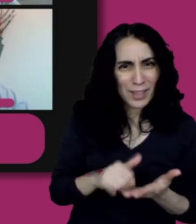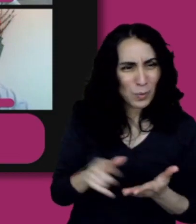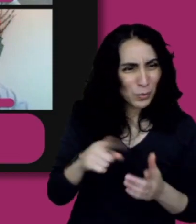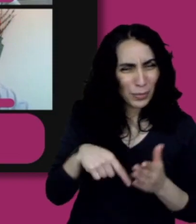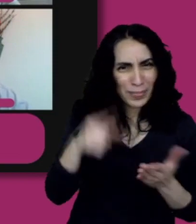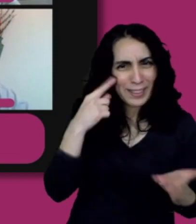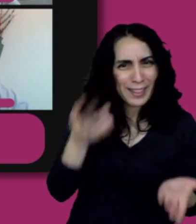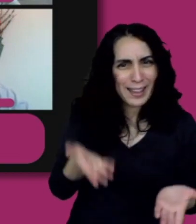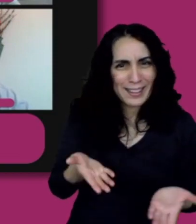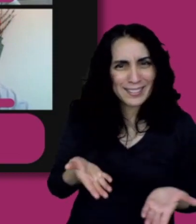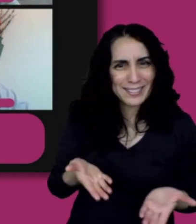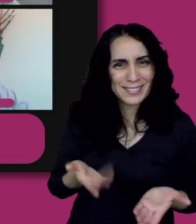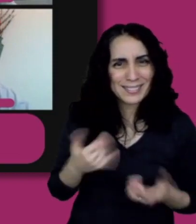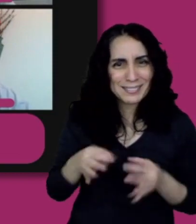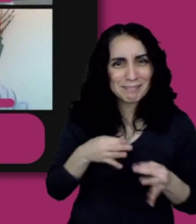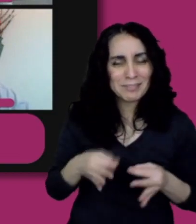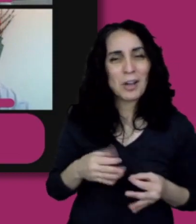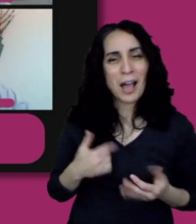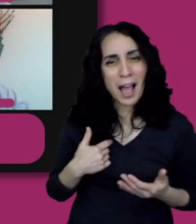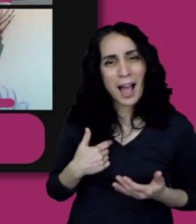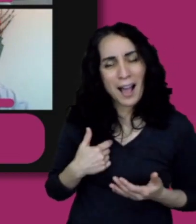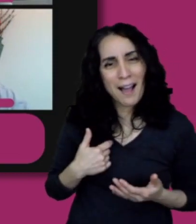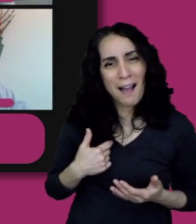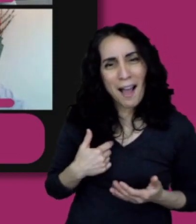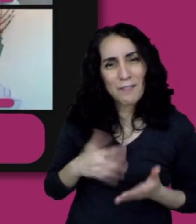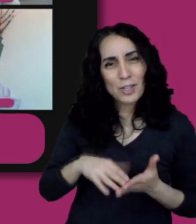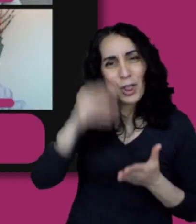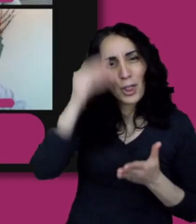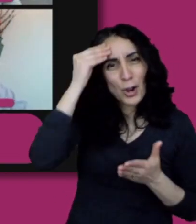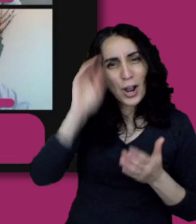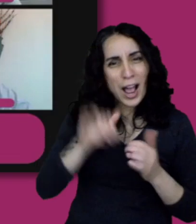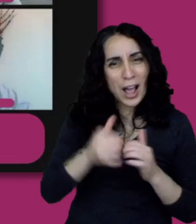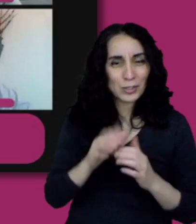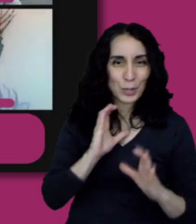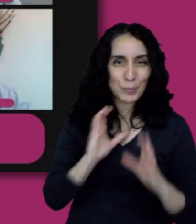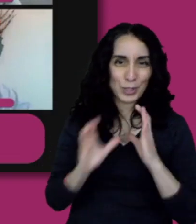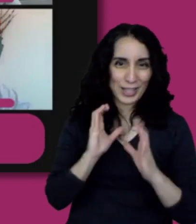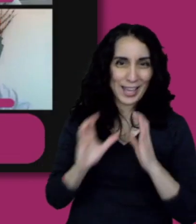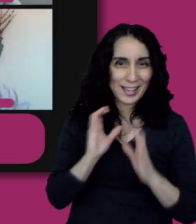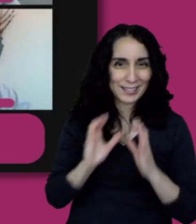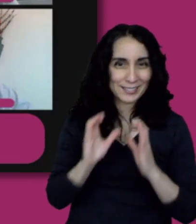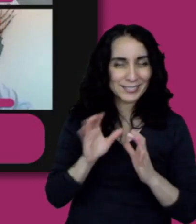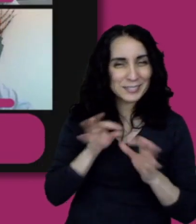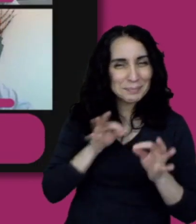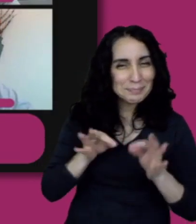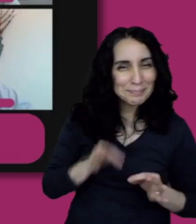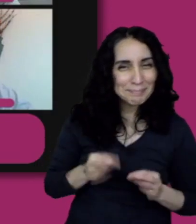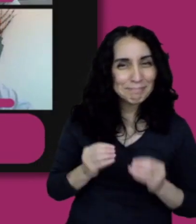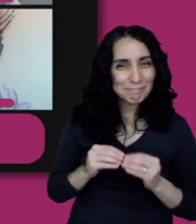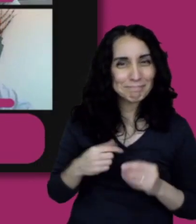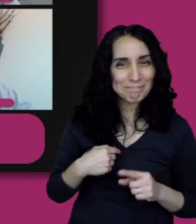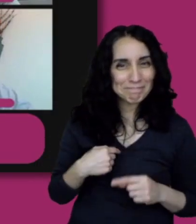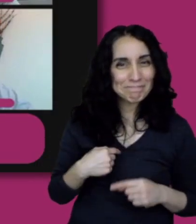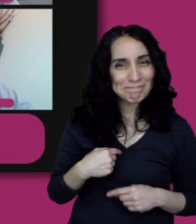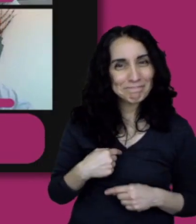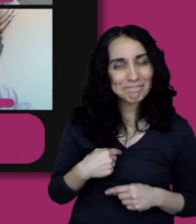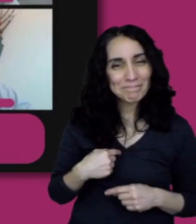we even got to where you say we are. So, working on that communication,